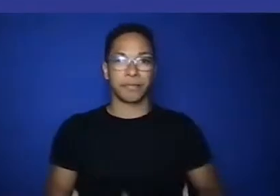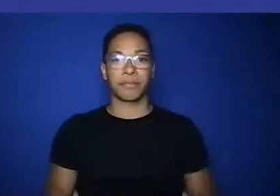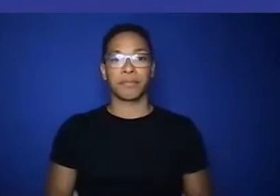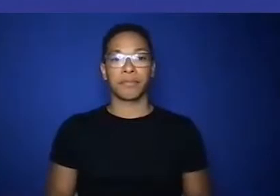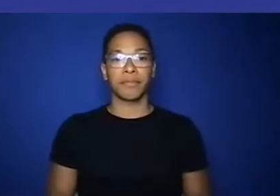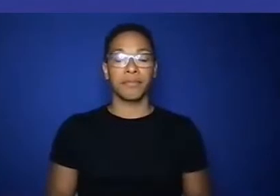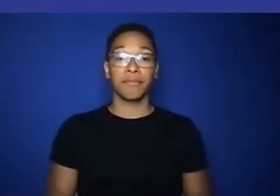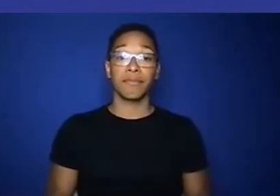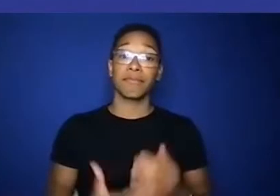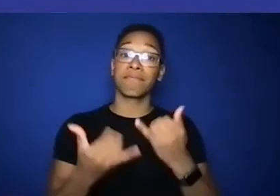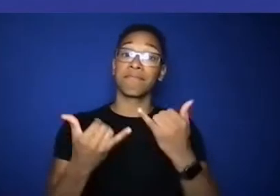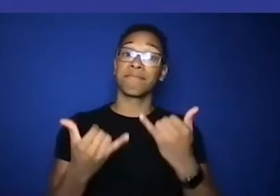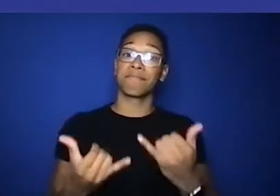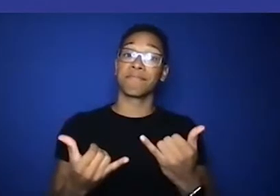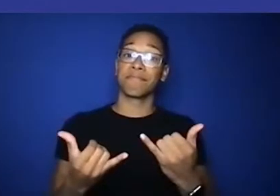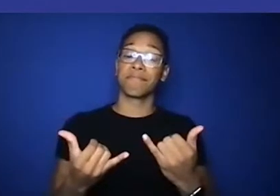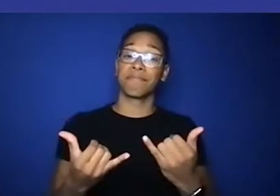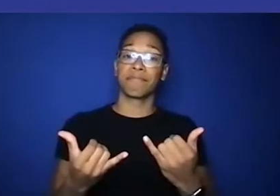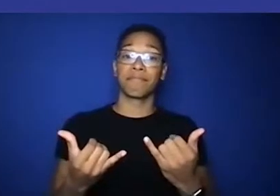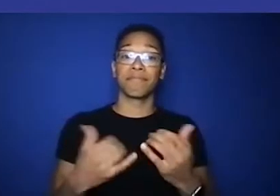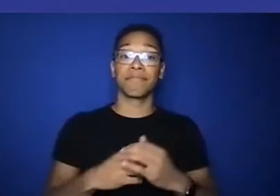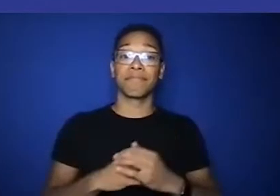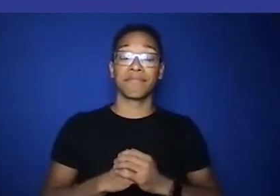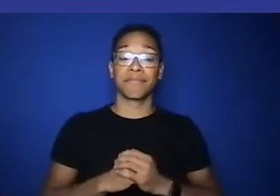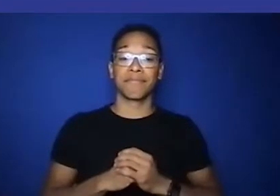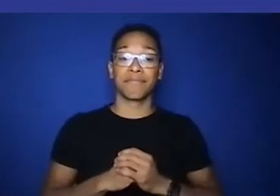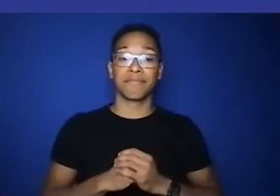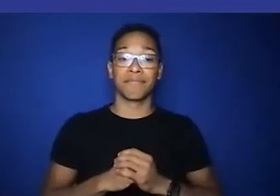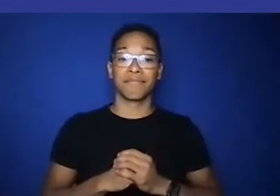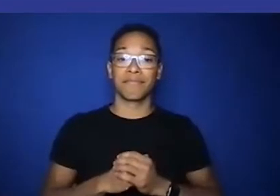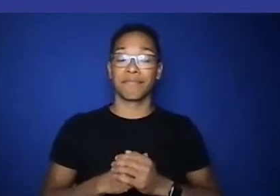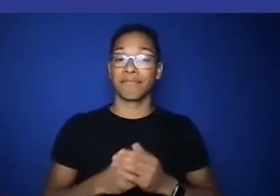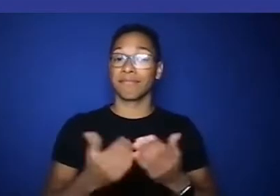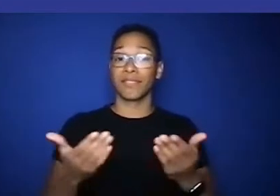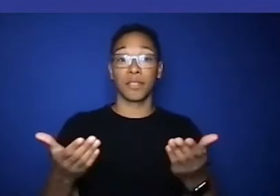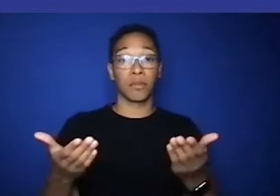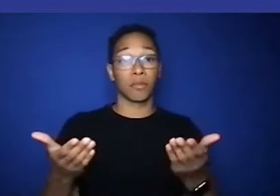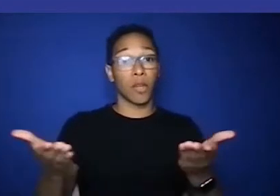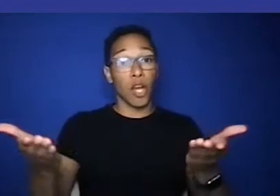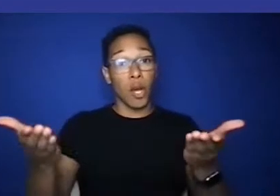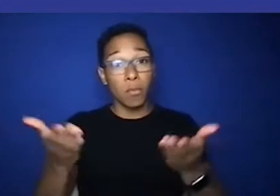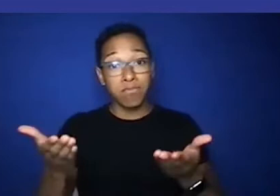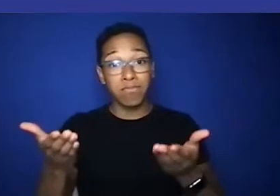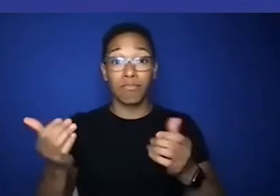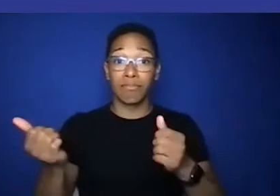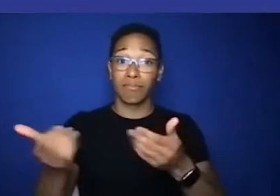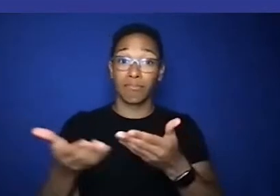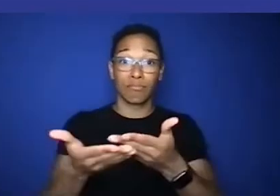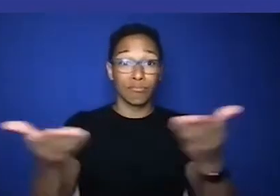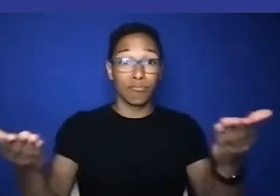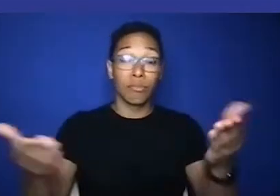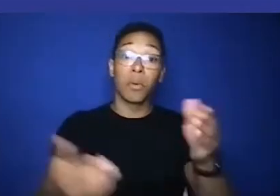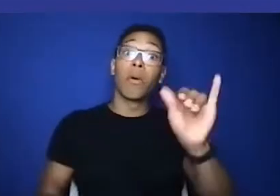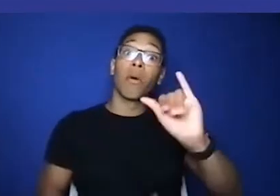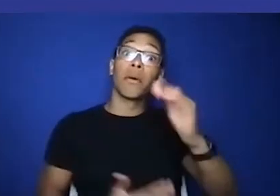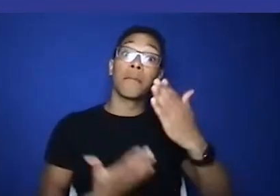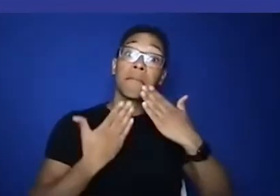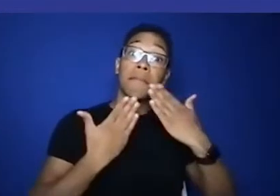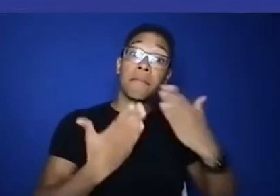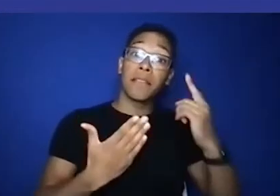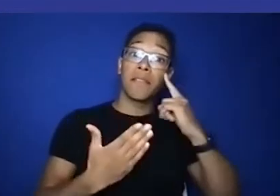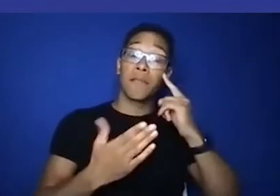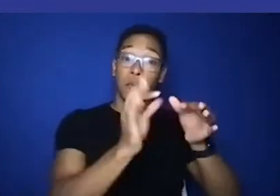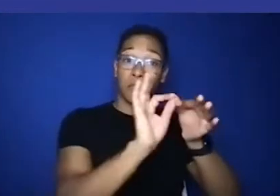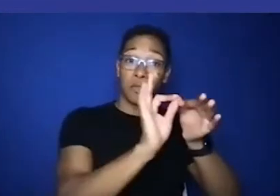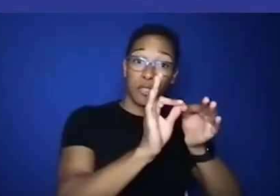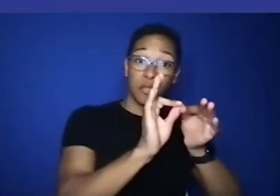And now I'd like to bring everyone else forward, and also thank our ASL interpreters,